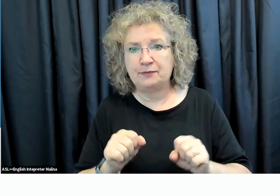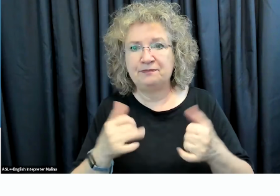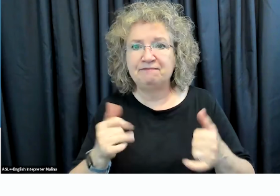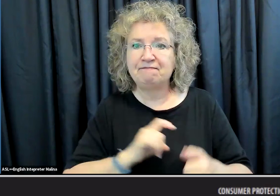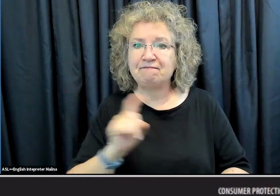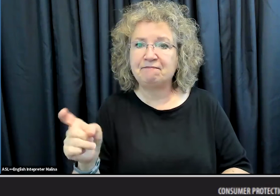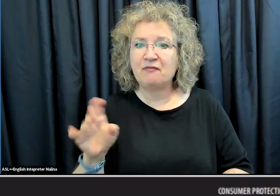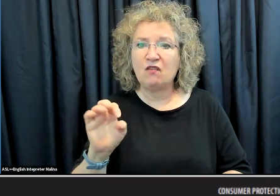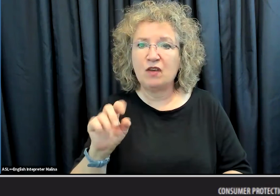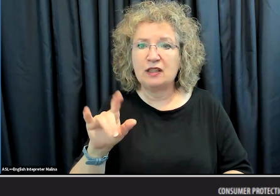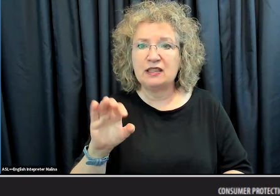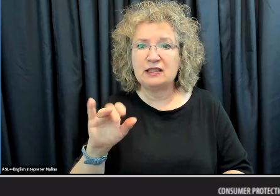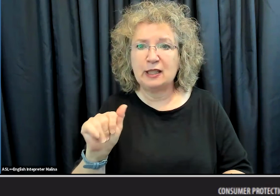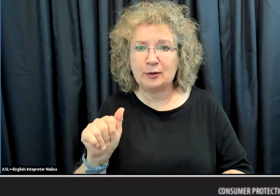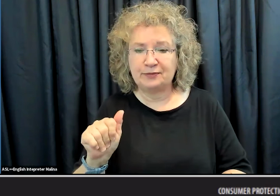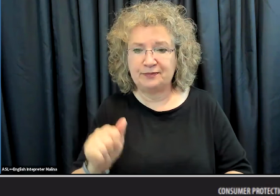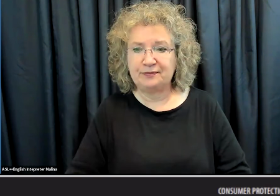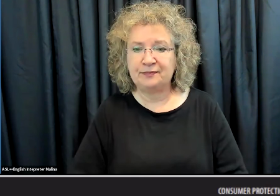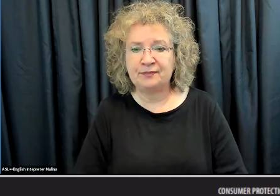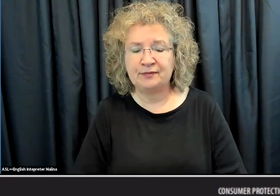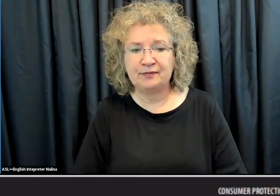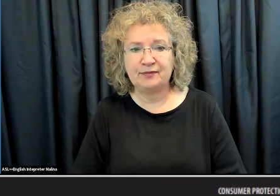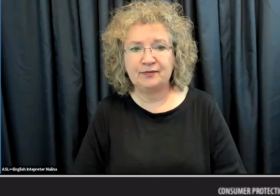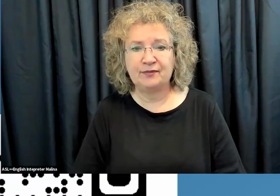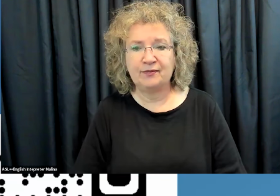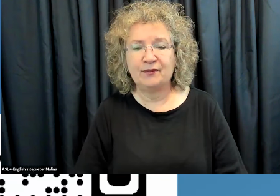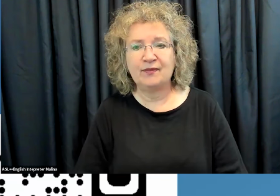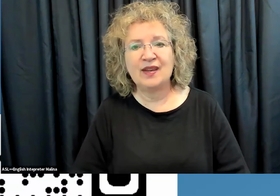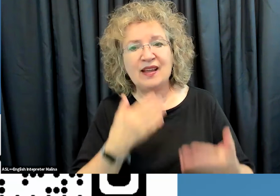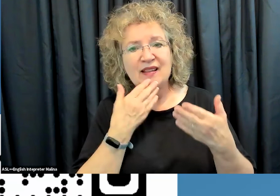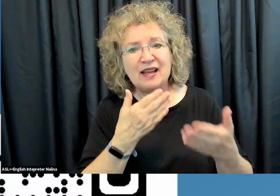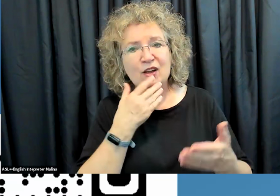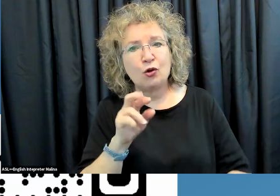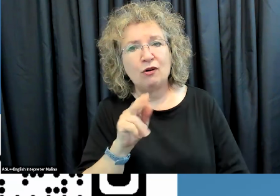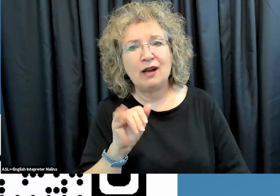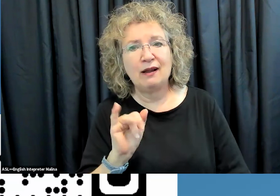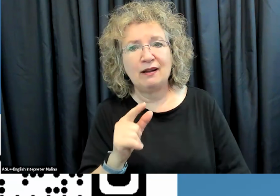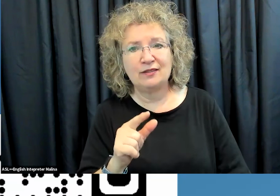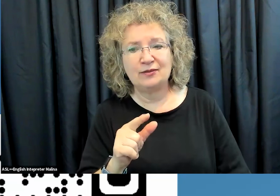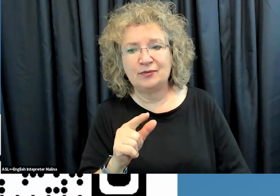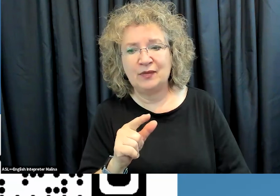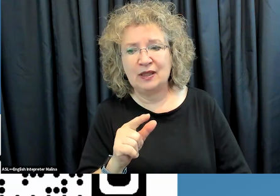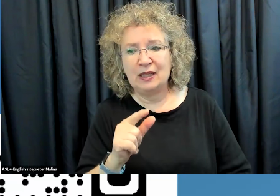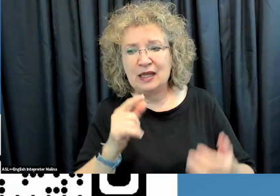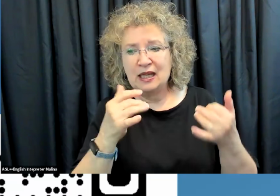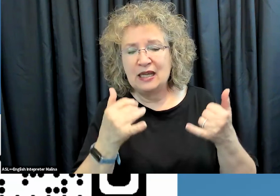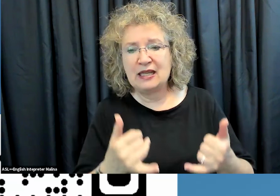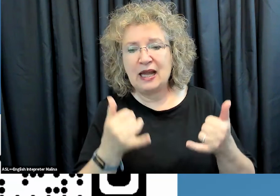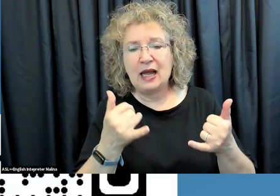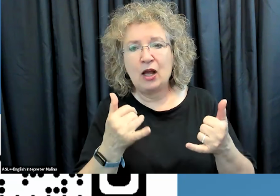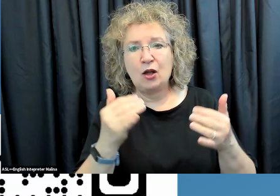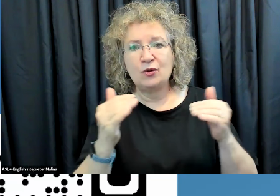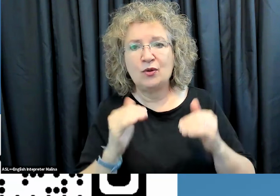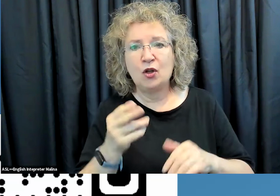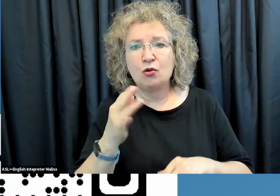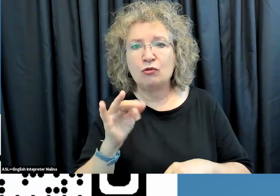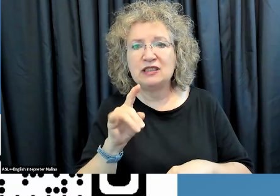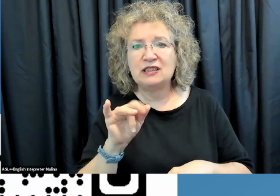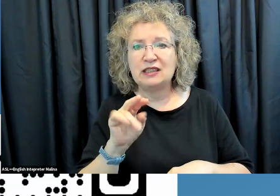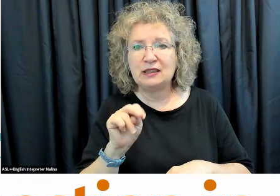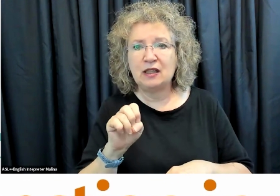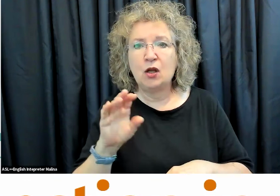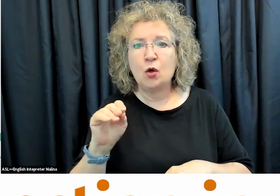Thank you, Craig. Now we'll hear from Christy Darosa